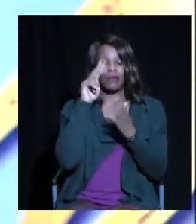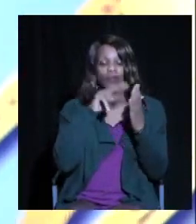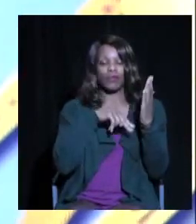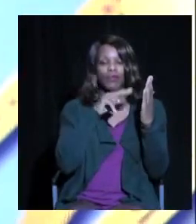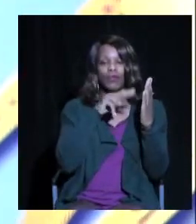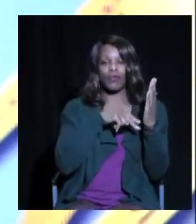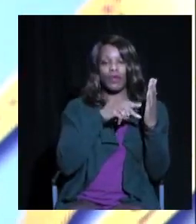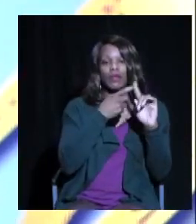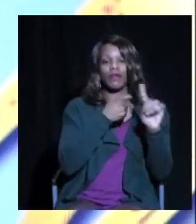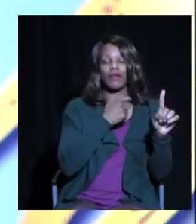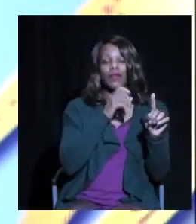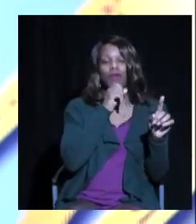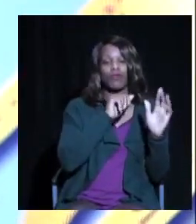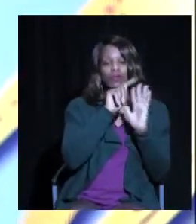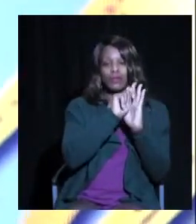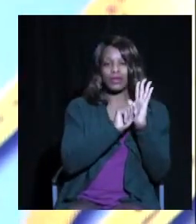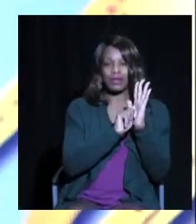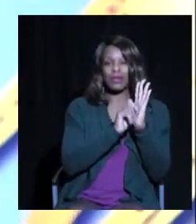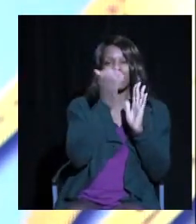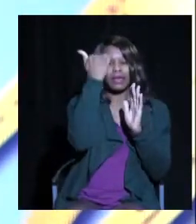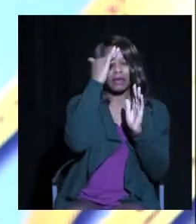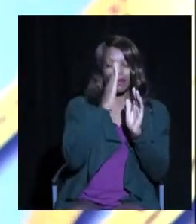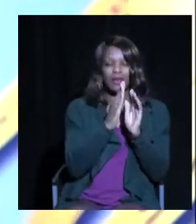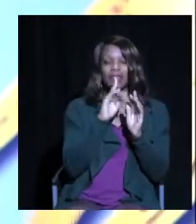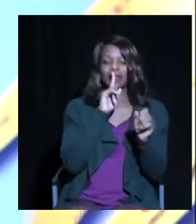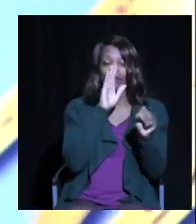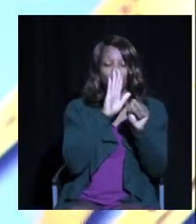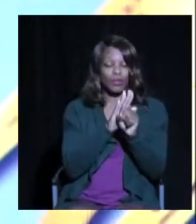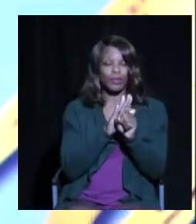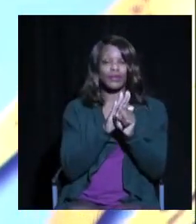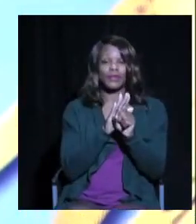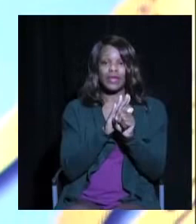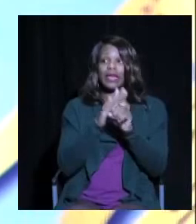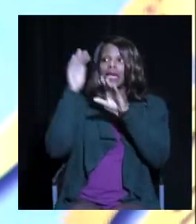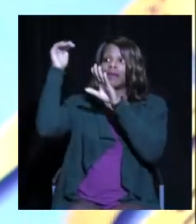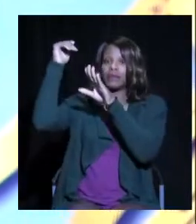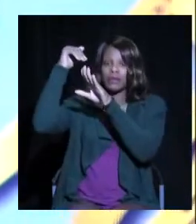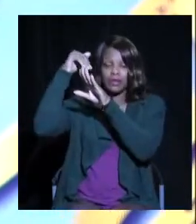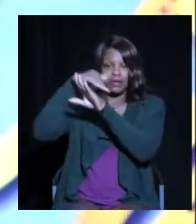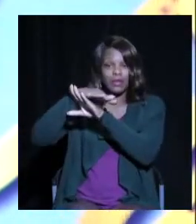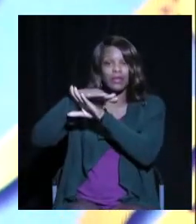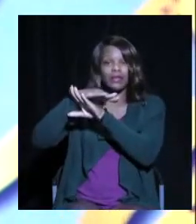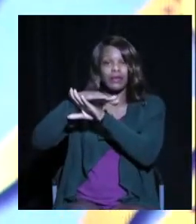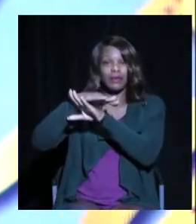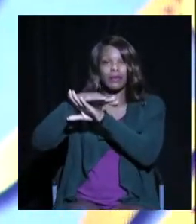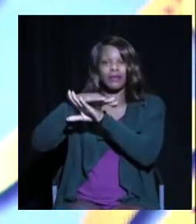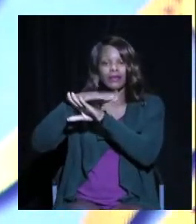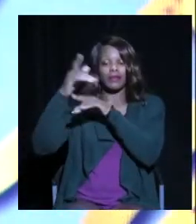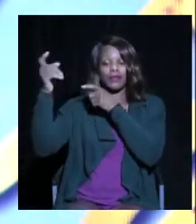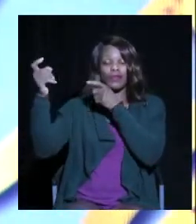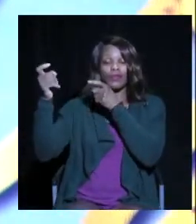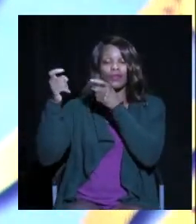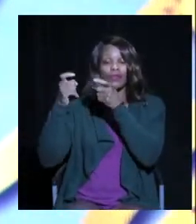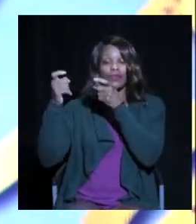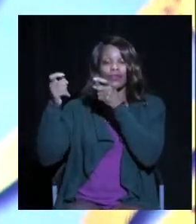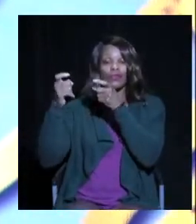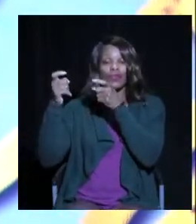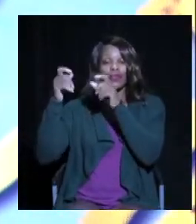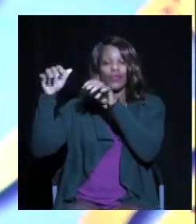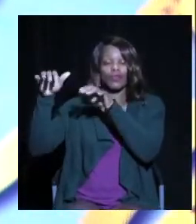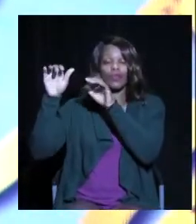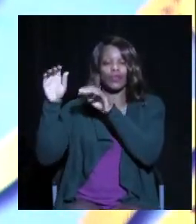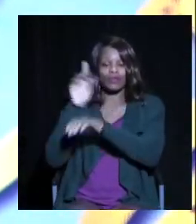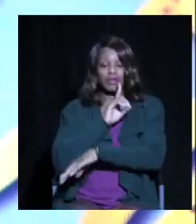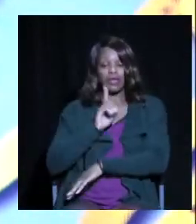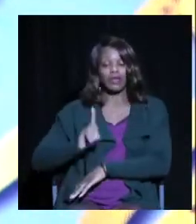9:7, that God the whole time has been promising, I'm sending someone to reign on David's throne who will reign